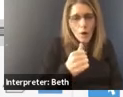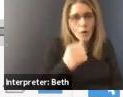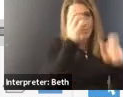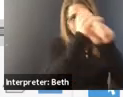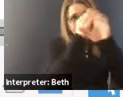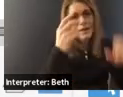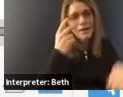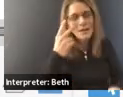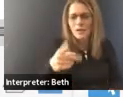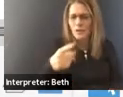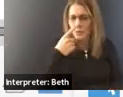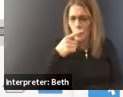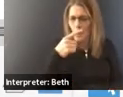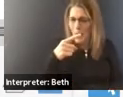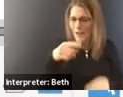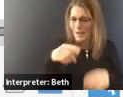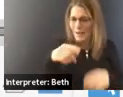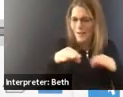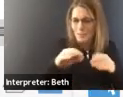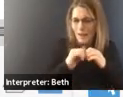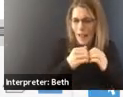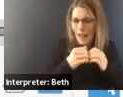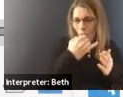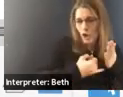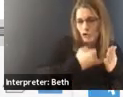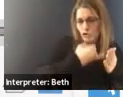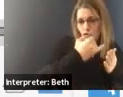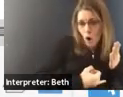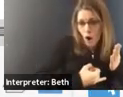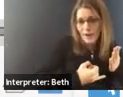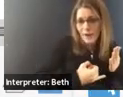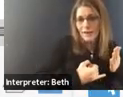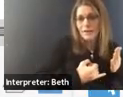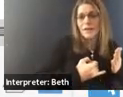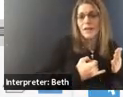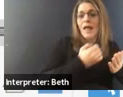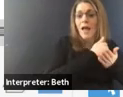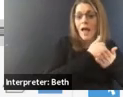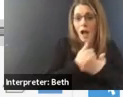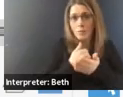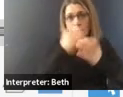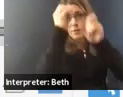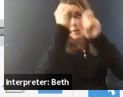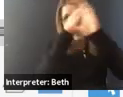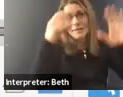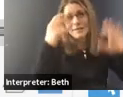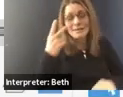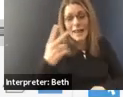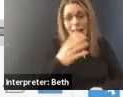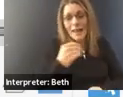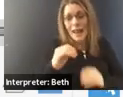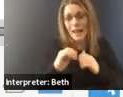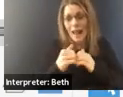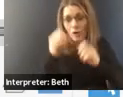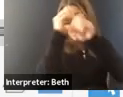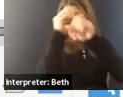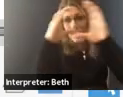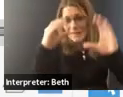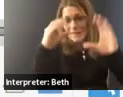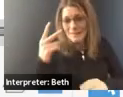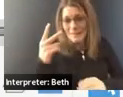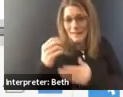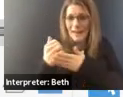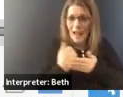how drawing helps seeing, and how seeing helps drawing? Sure. And I'll actually use